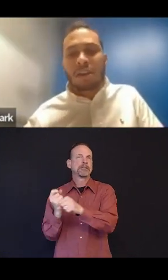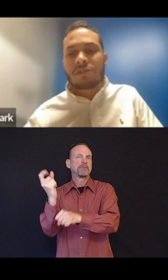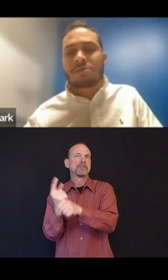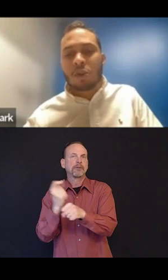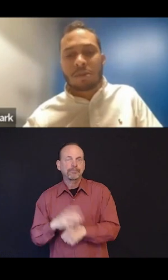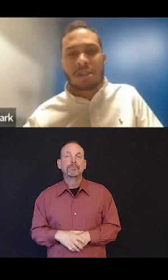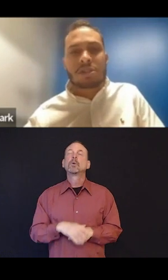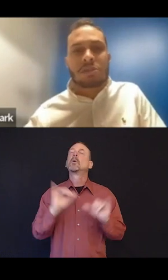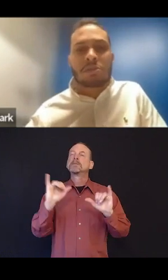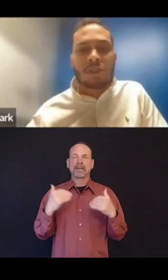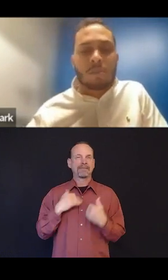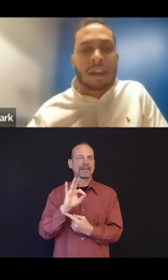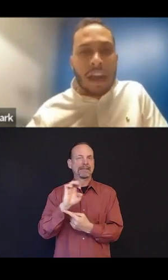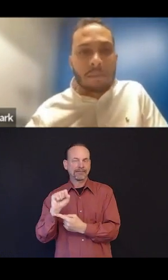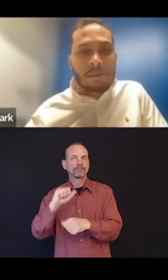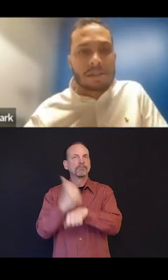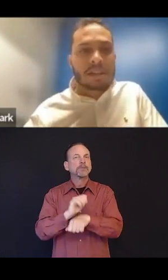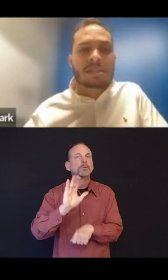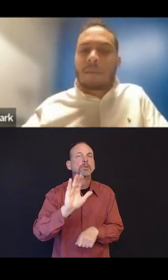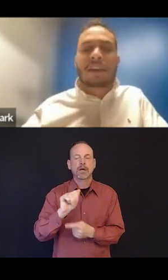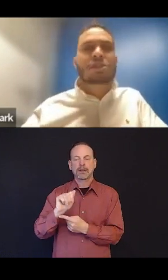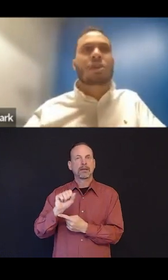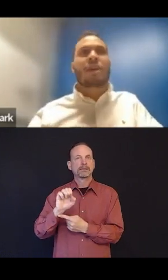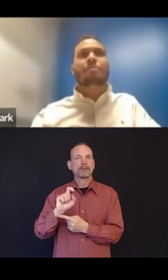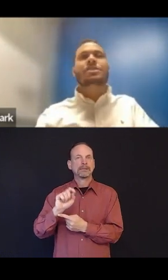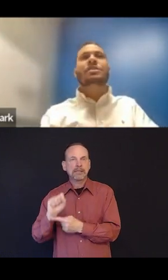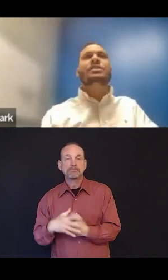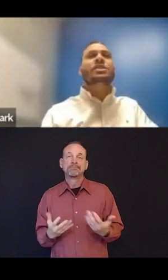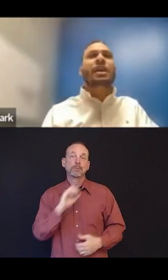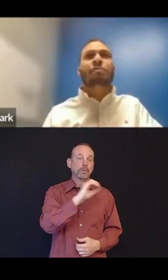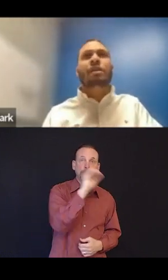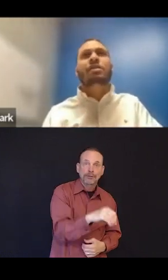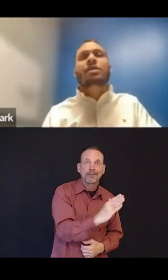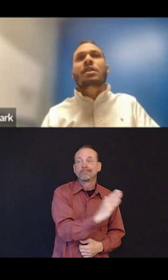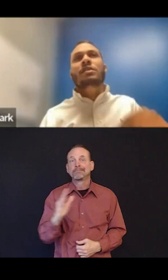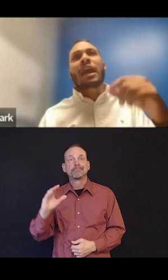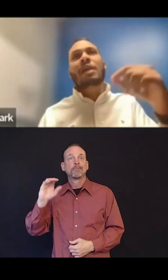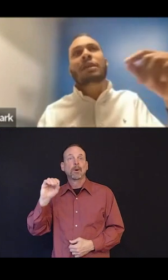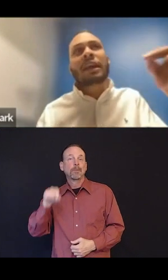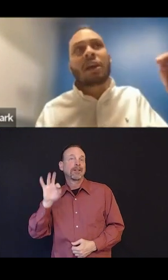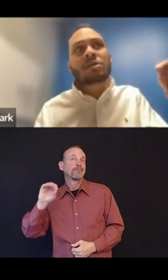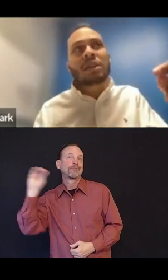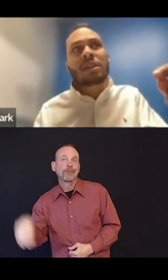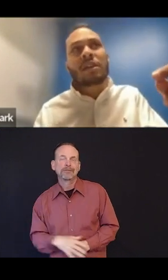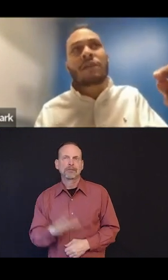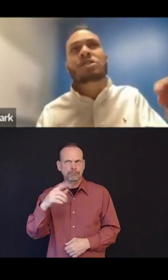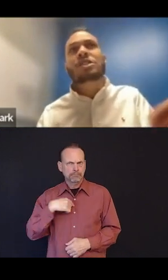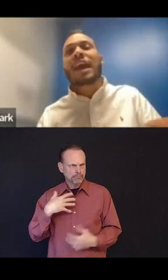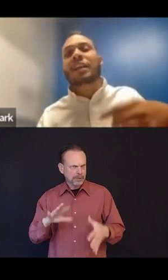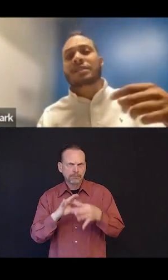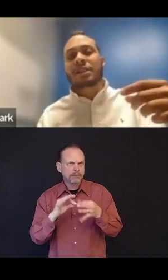also range from 0% to 0.9%. I'm not sure if I mentioned this yet, but the ABLE accounts and